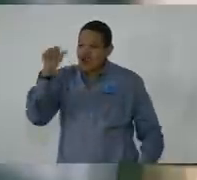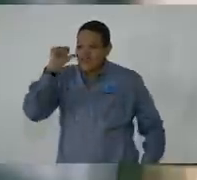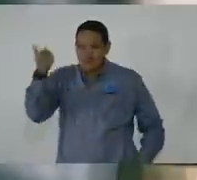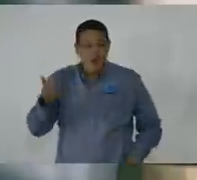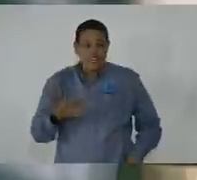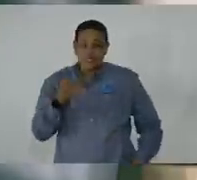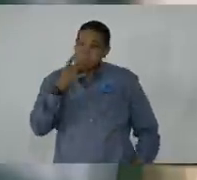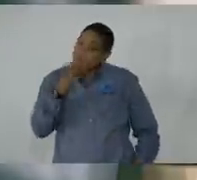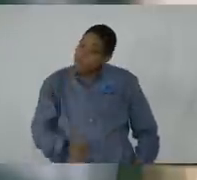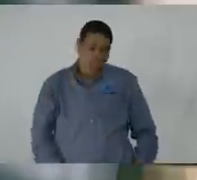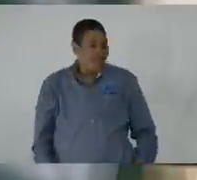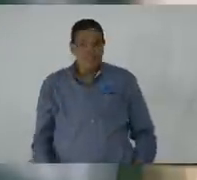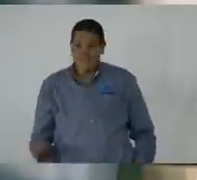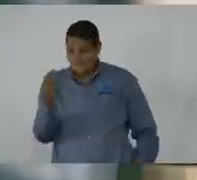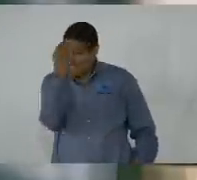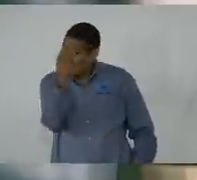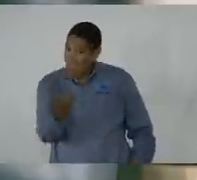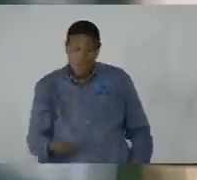sir.